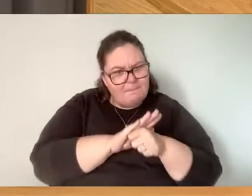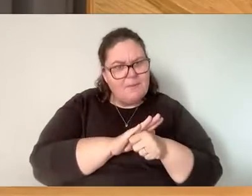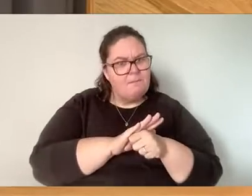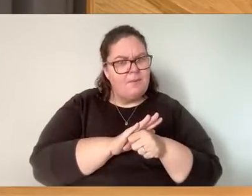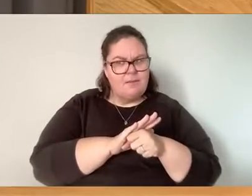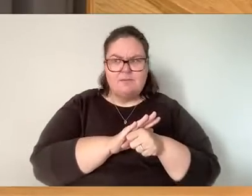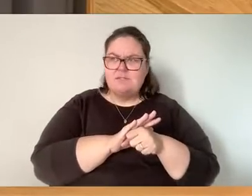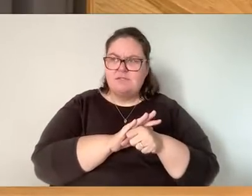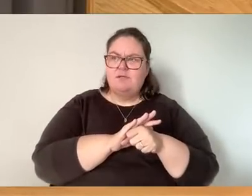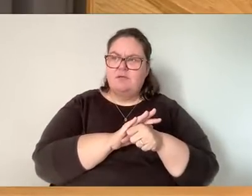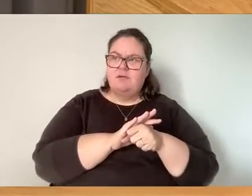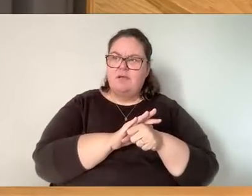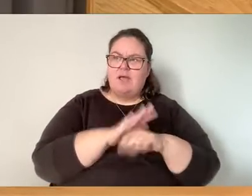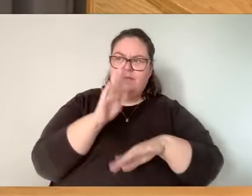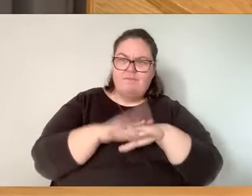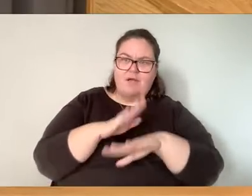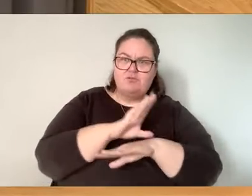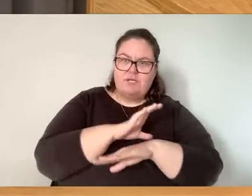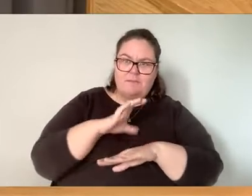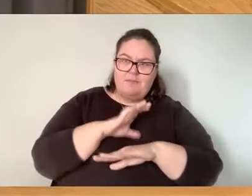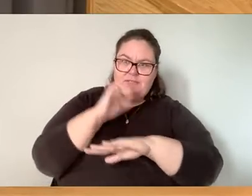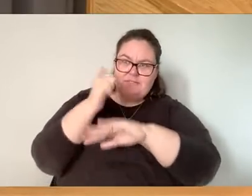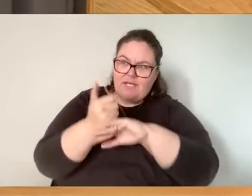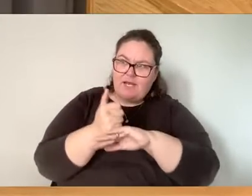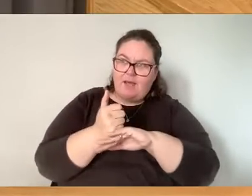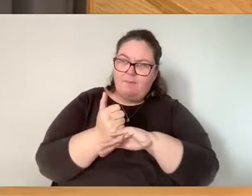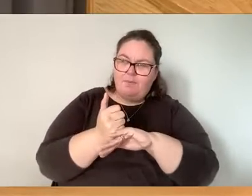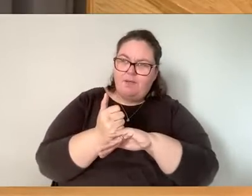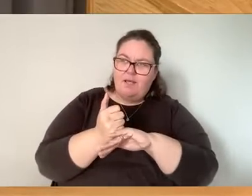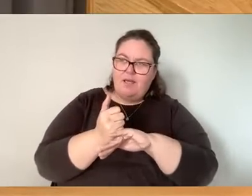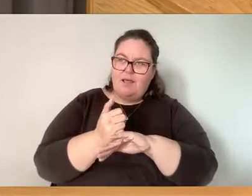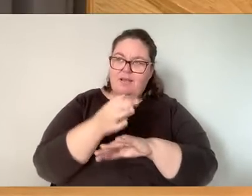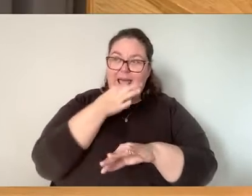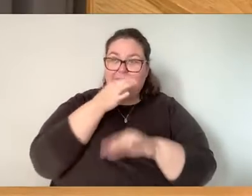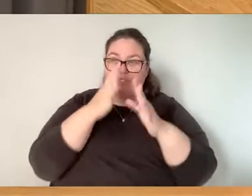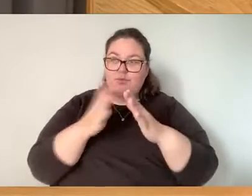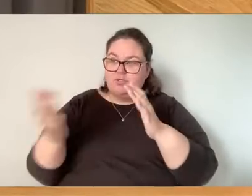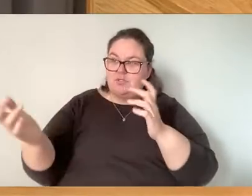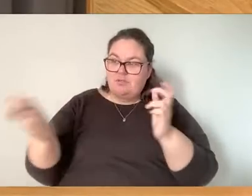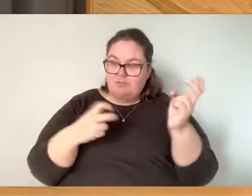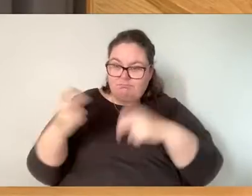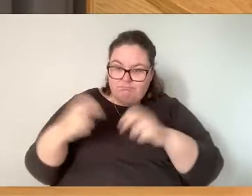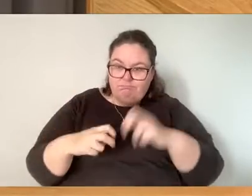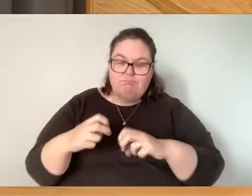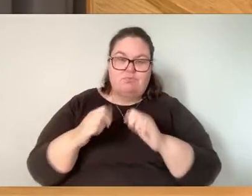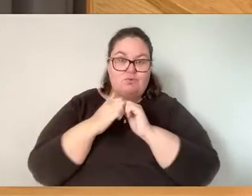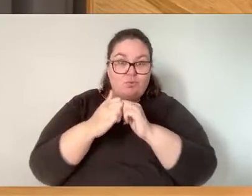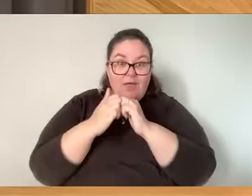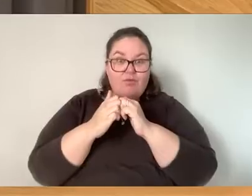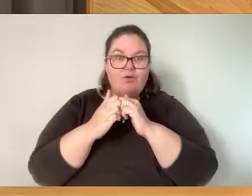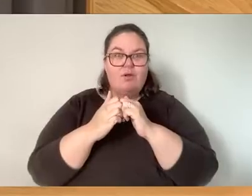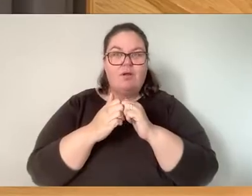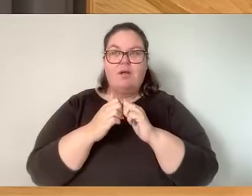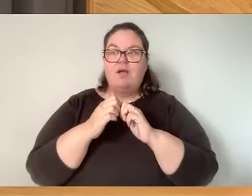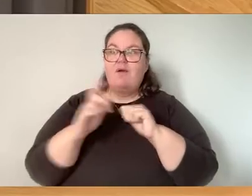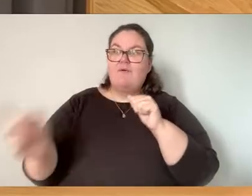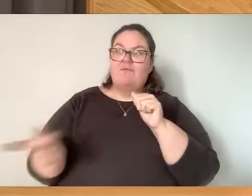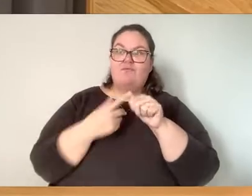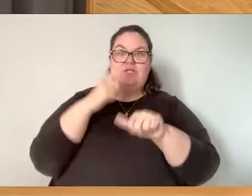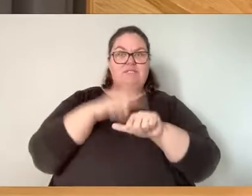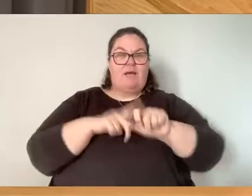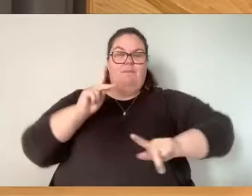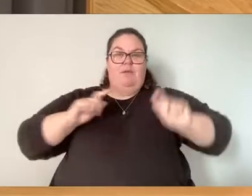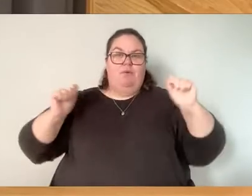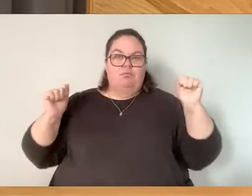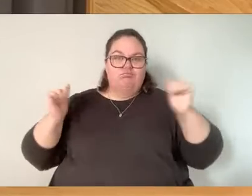those advisory committees, and getting those experts together. This will be the first time ever in New Brunswick that people have gathered around a table